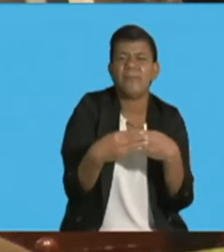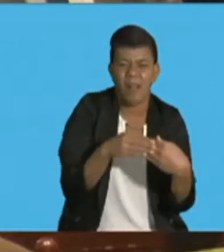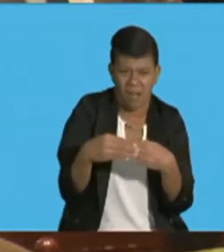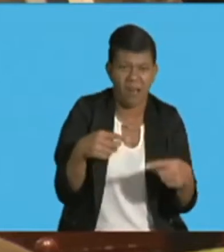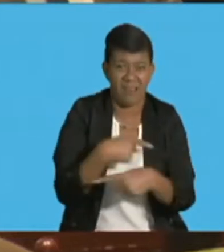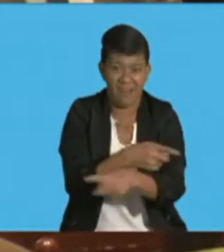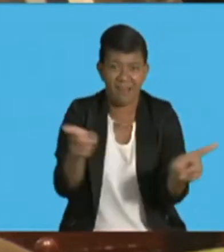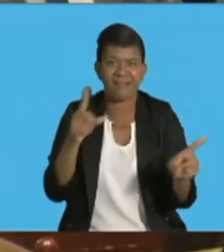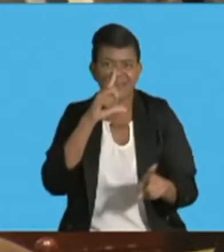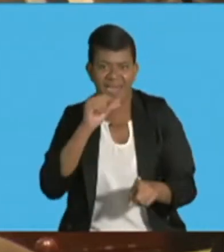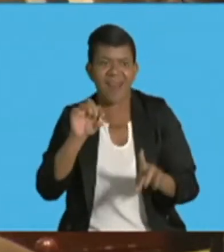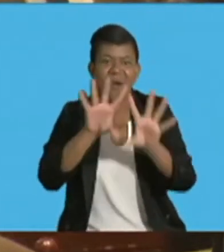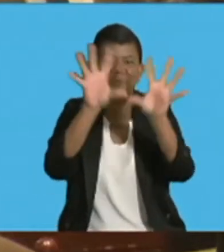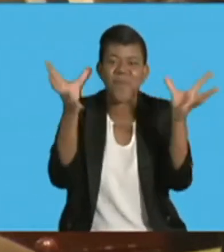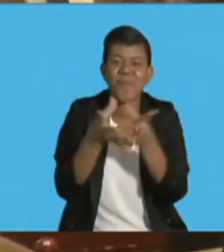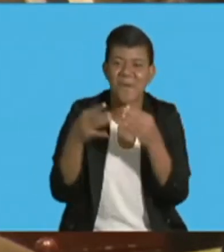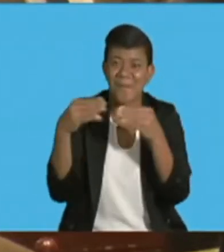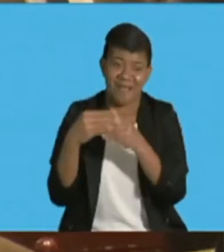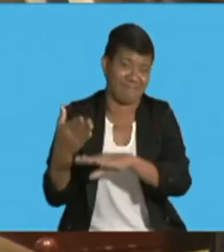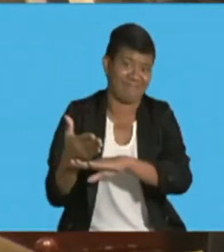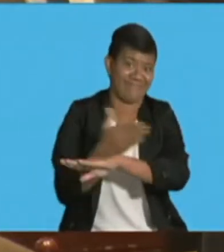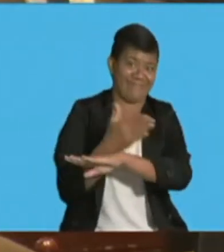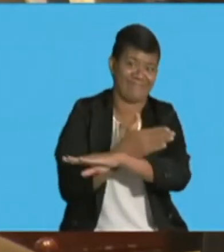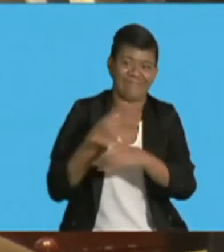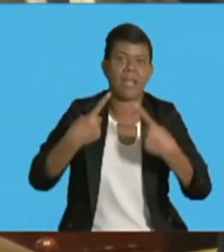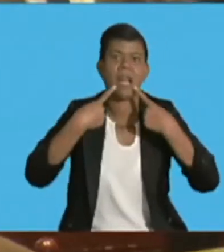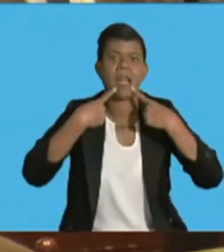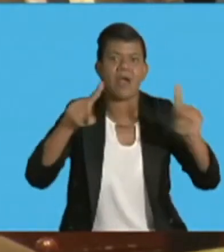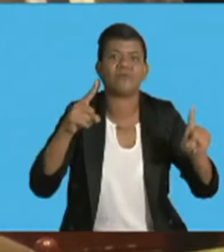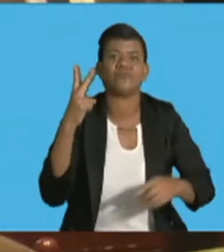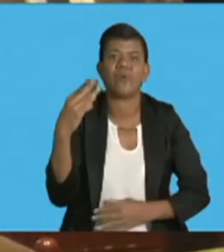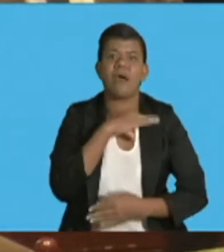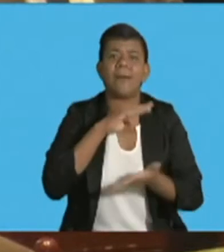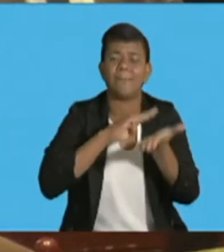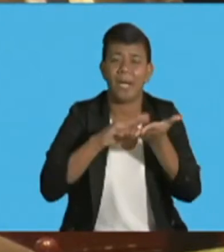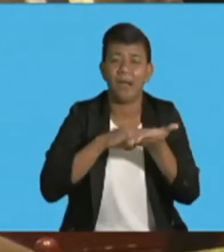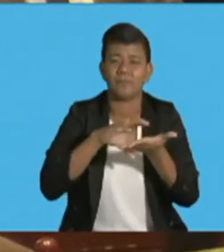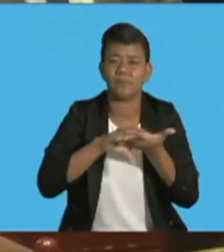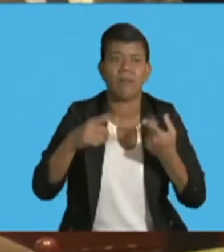has recently announced a funding allocation of US $200 billion from